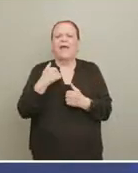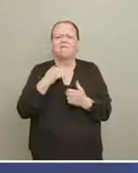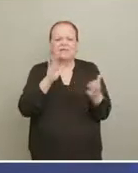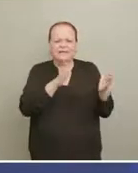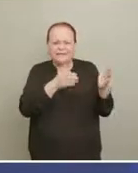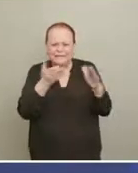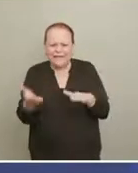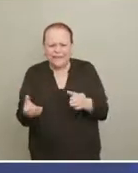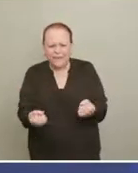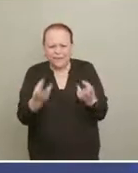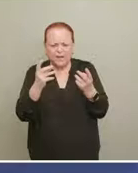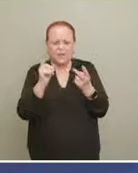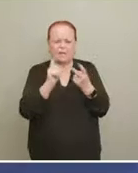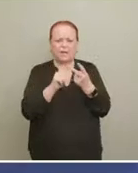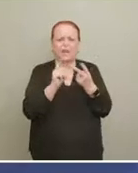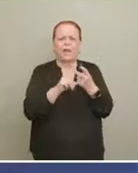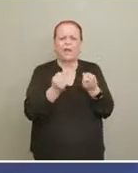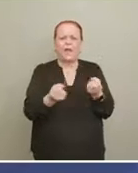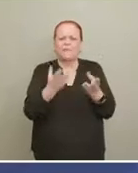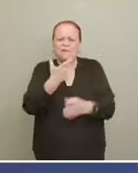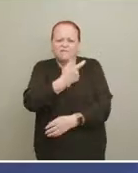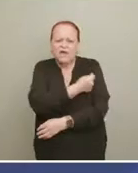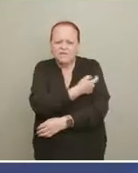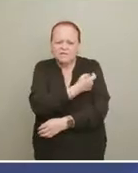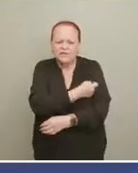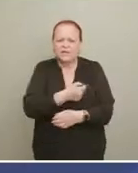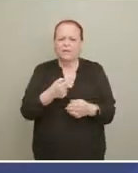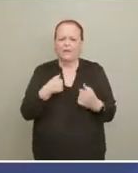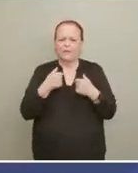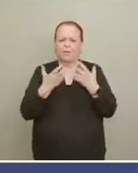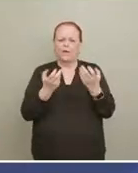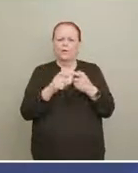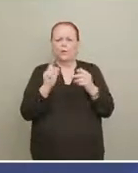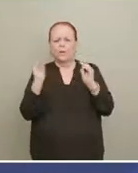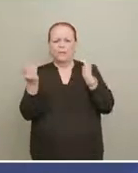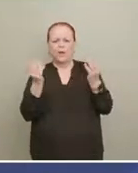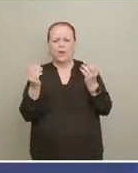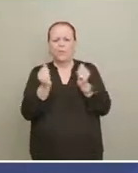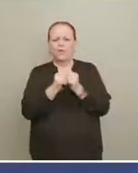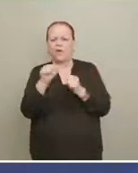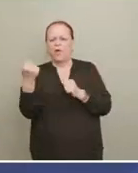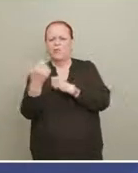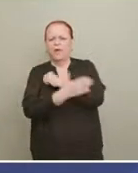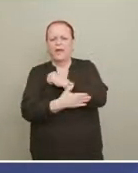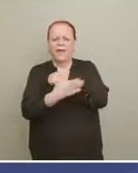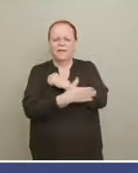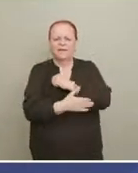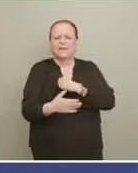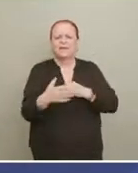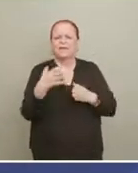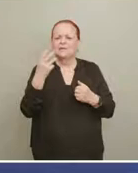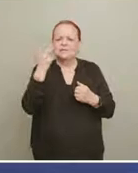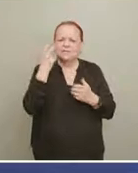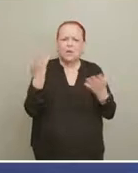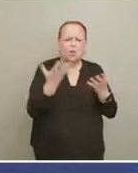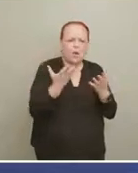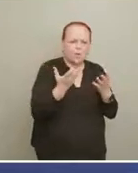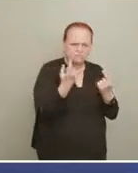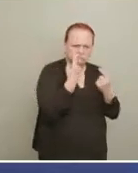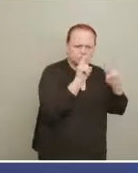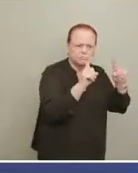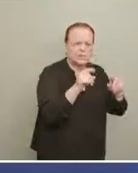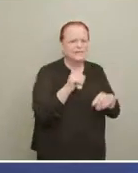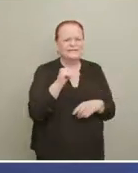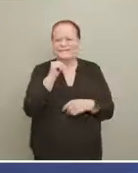would be great to see how we are doing, you know, compared to other counties, and be able to gauge what's working, what's not working, what